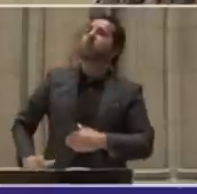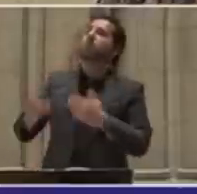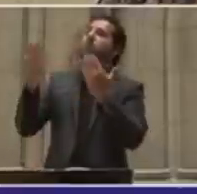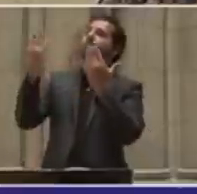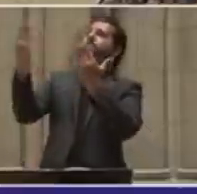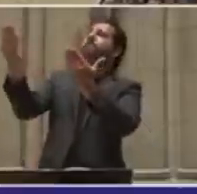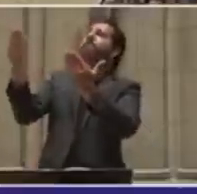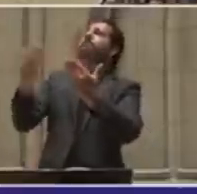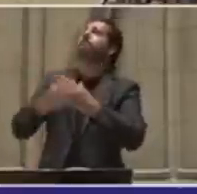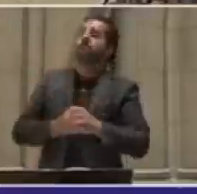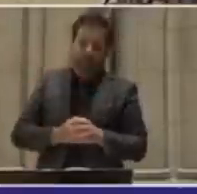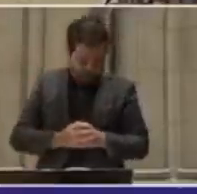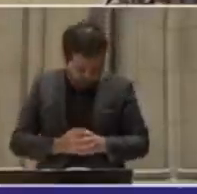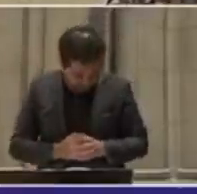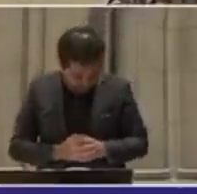Lord.